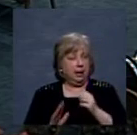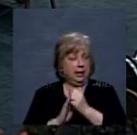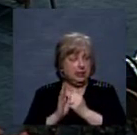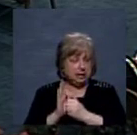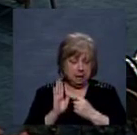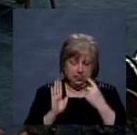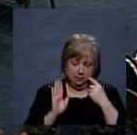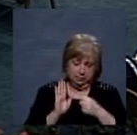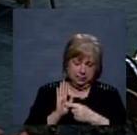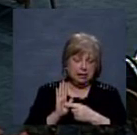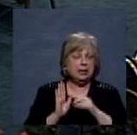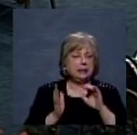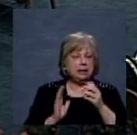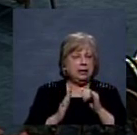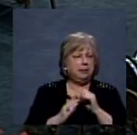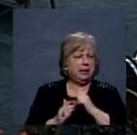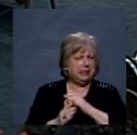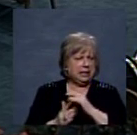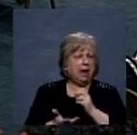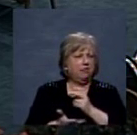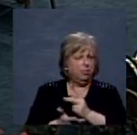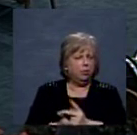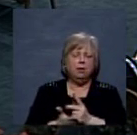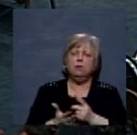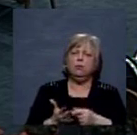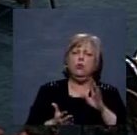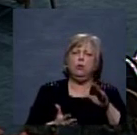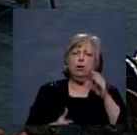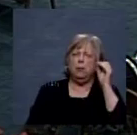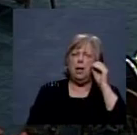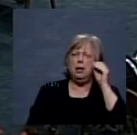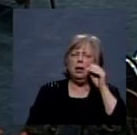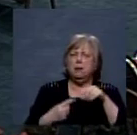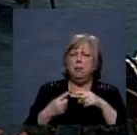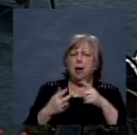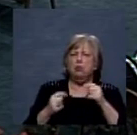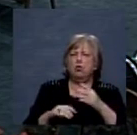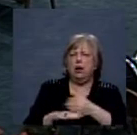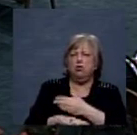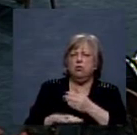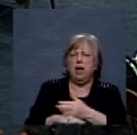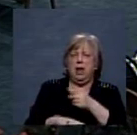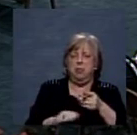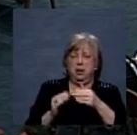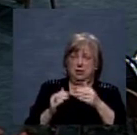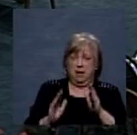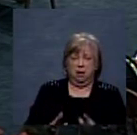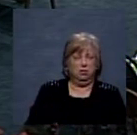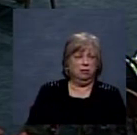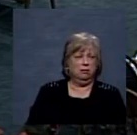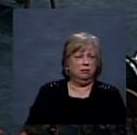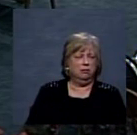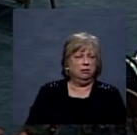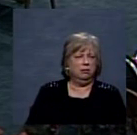it seems that staff has approved it. What's your opinion about trying to do something with this house? Is that appropriate, Mr.